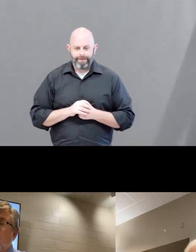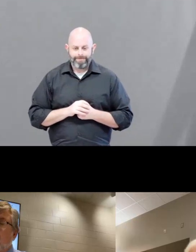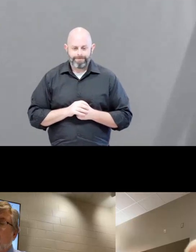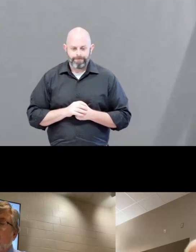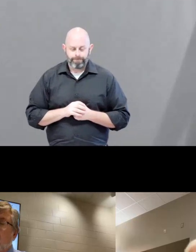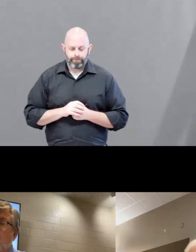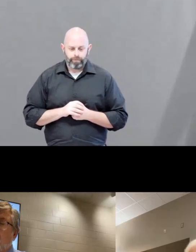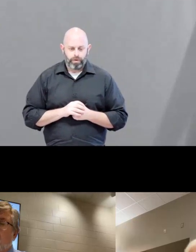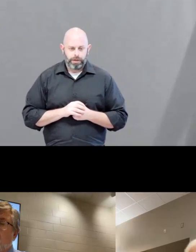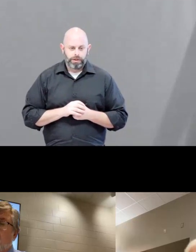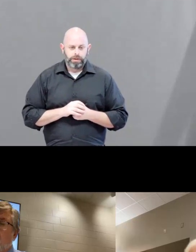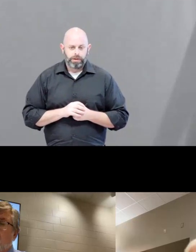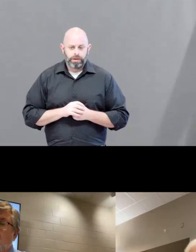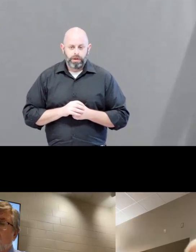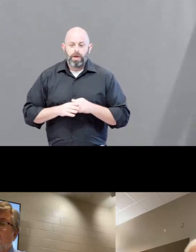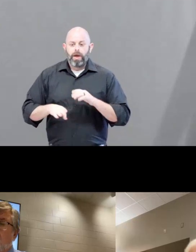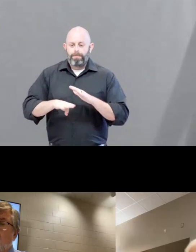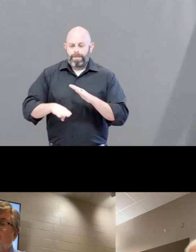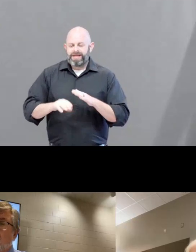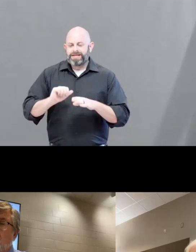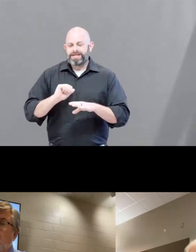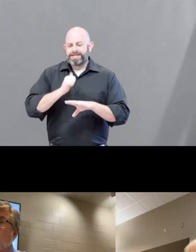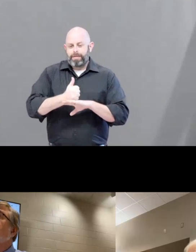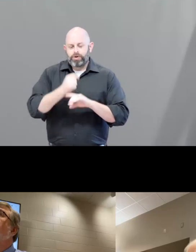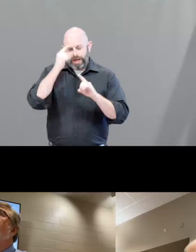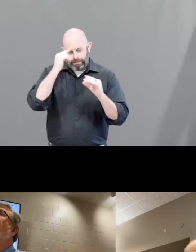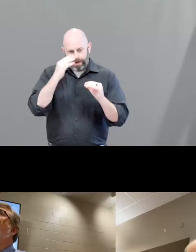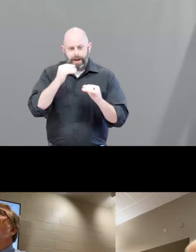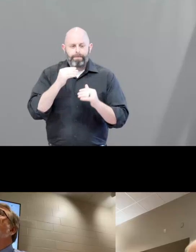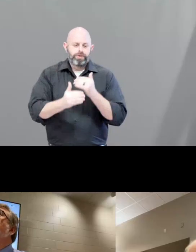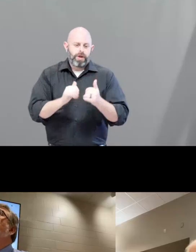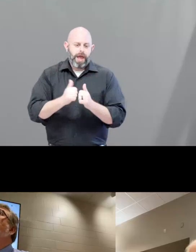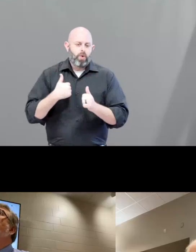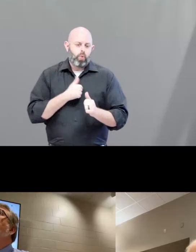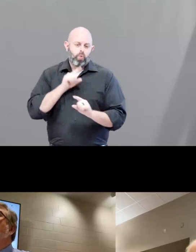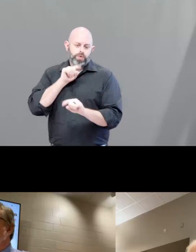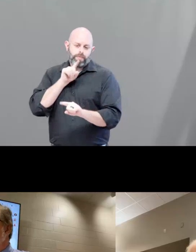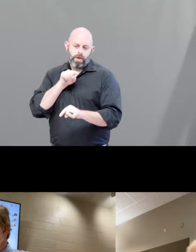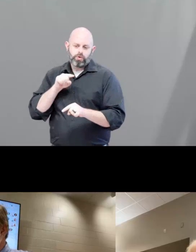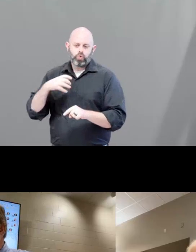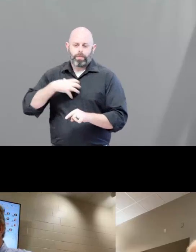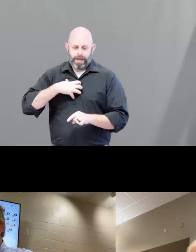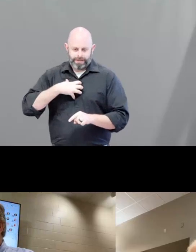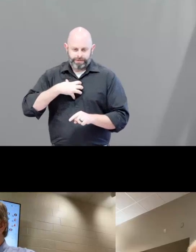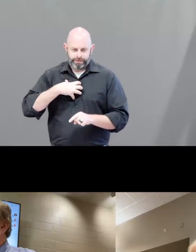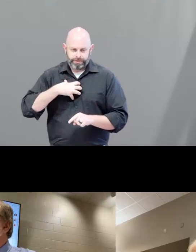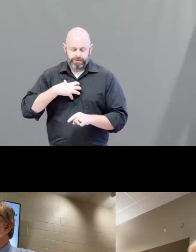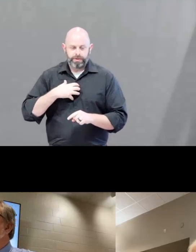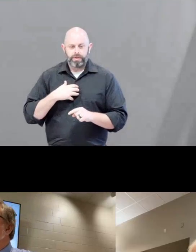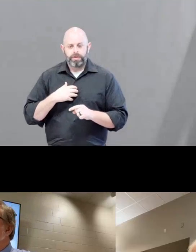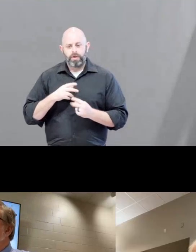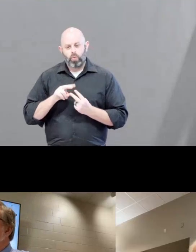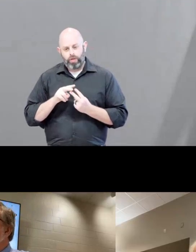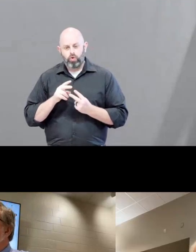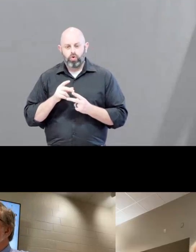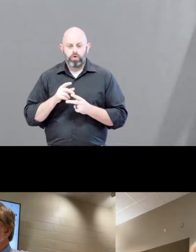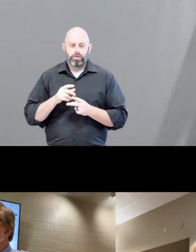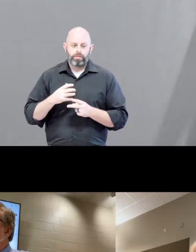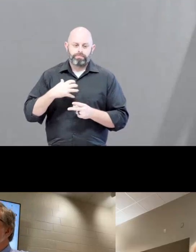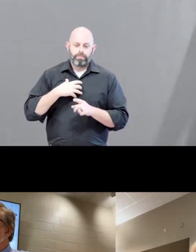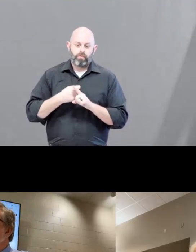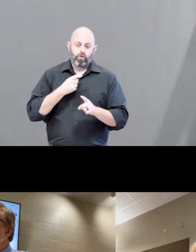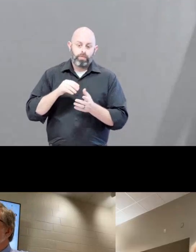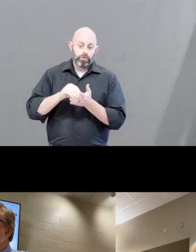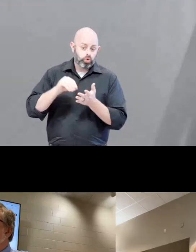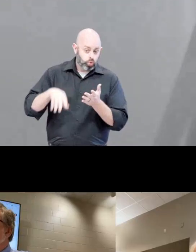It just basically establishes expectations and procedures for how we respond to those complaints, whether they be from